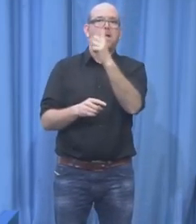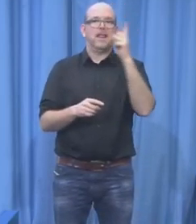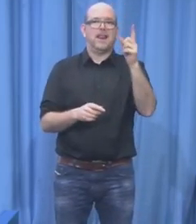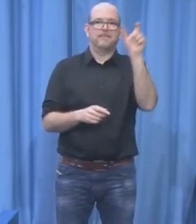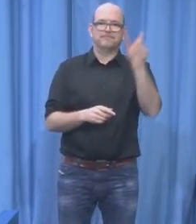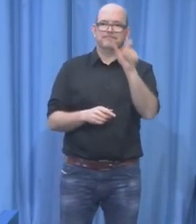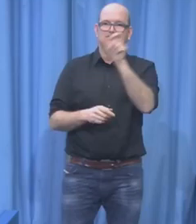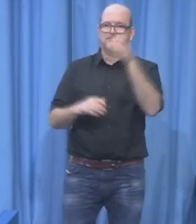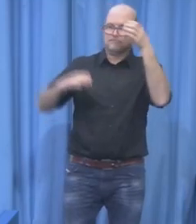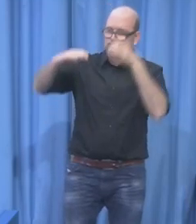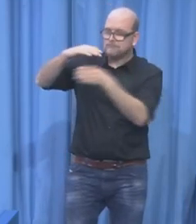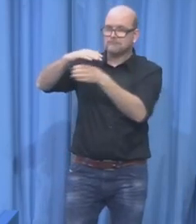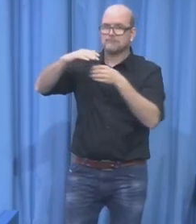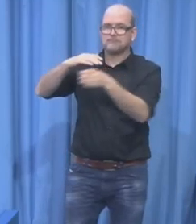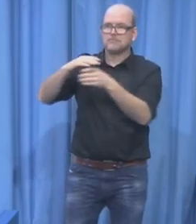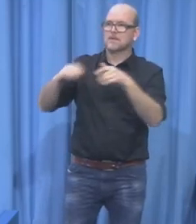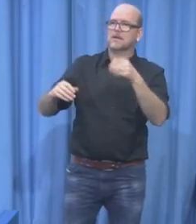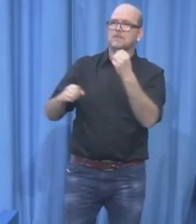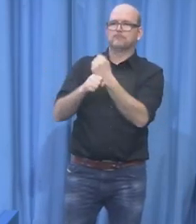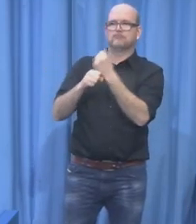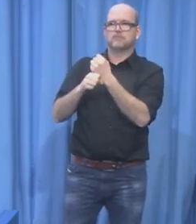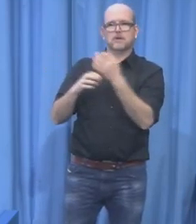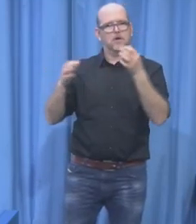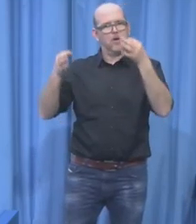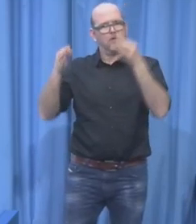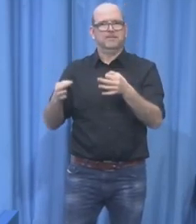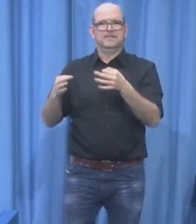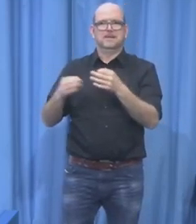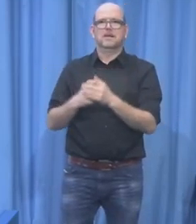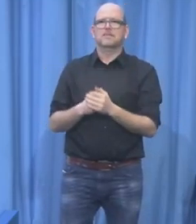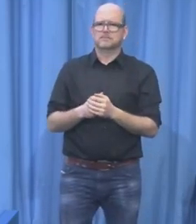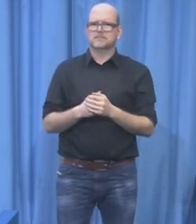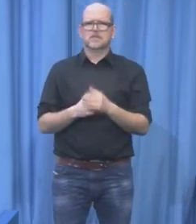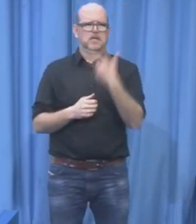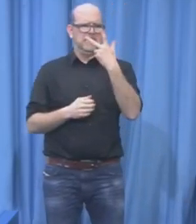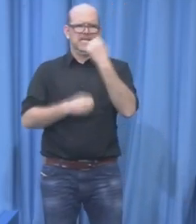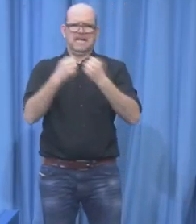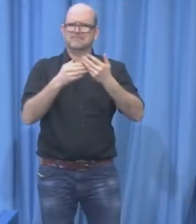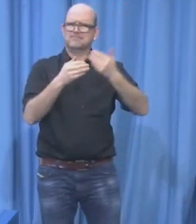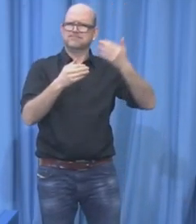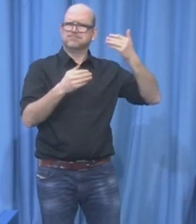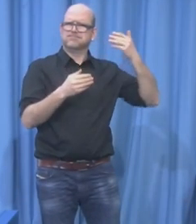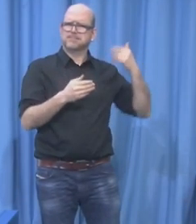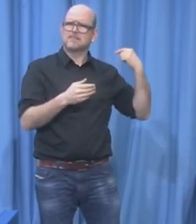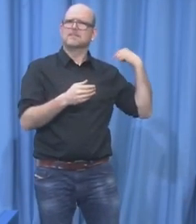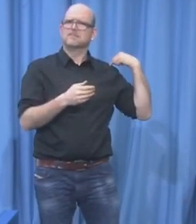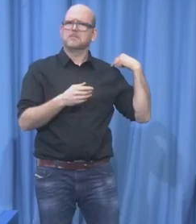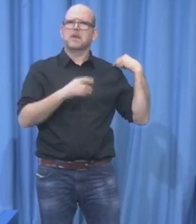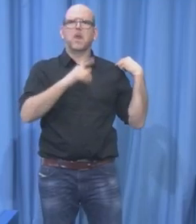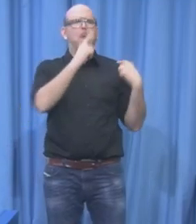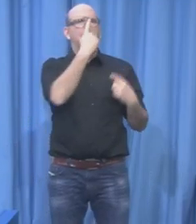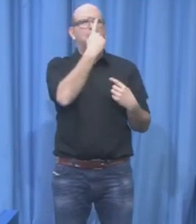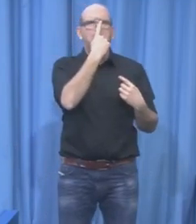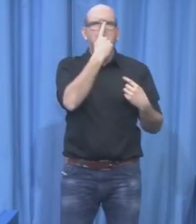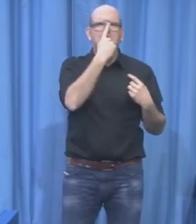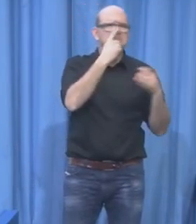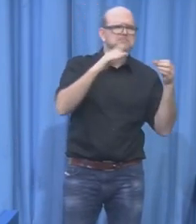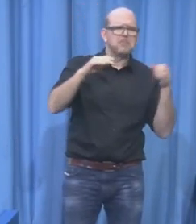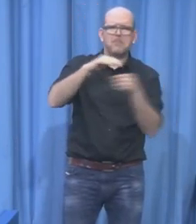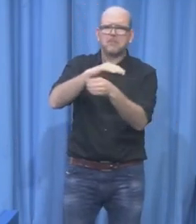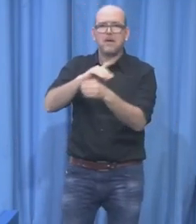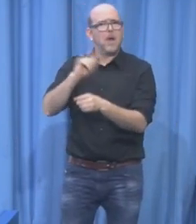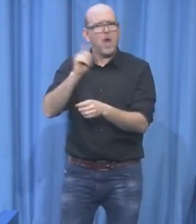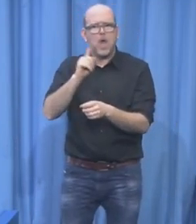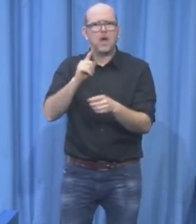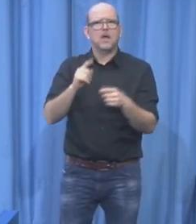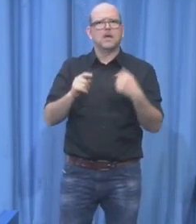the past 6 years. The last 3 years, they've taken two students instead of one because the quality of the work is so much better. So they